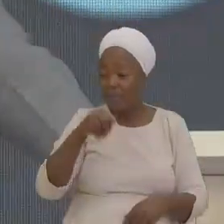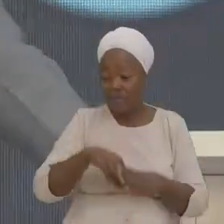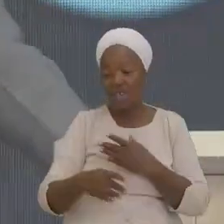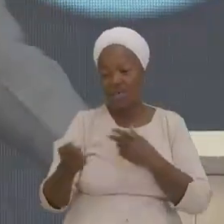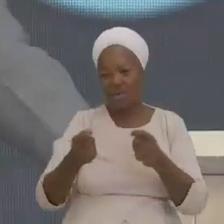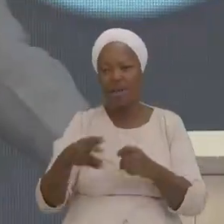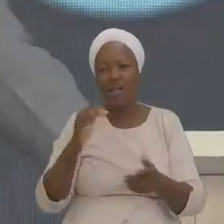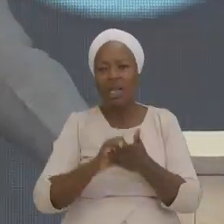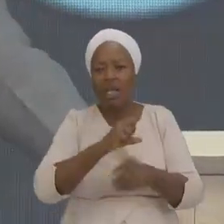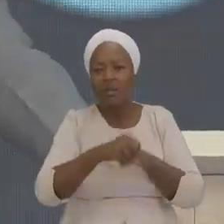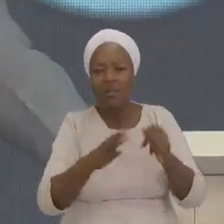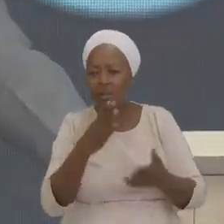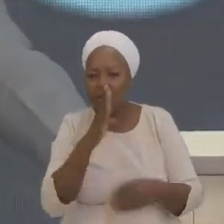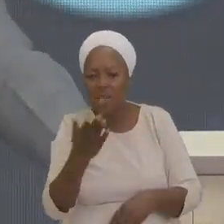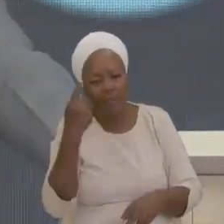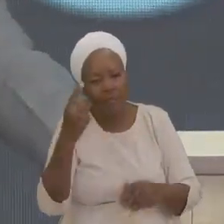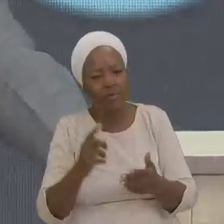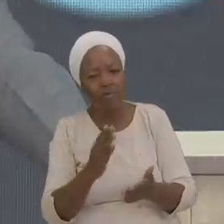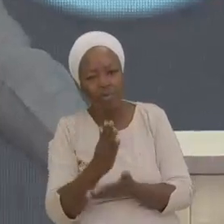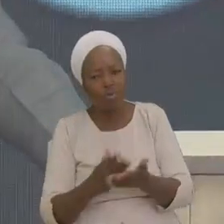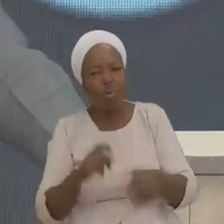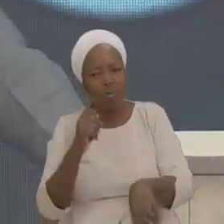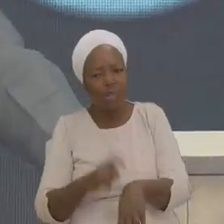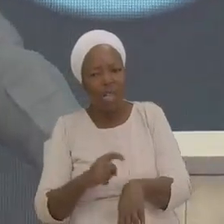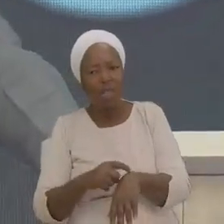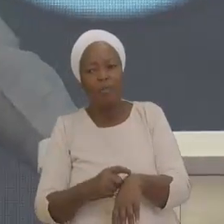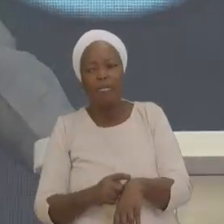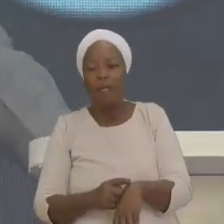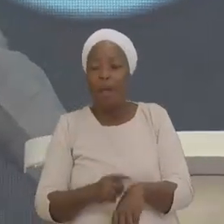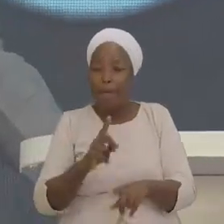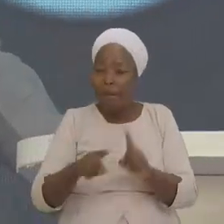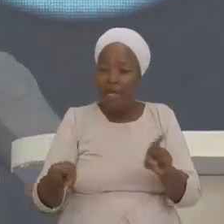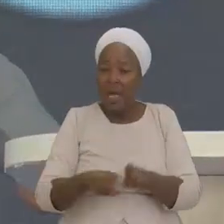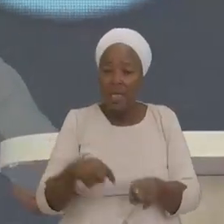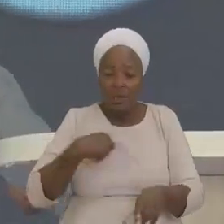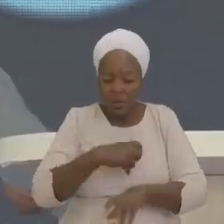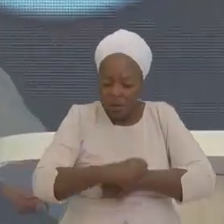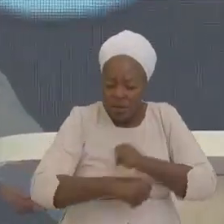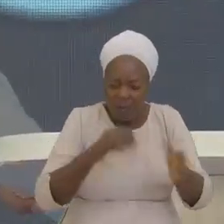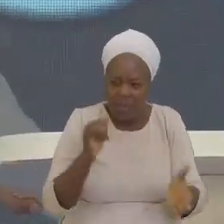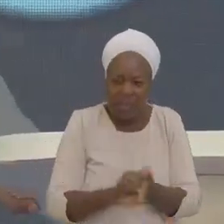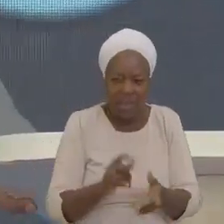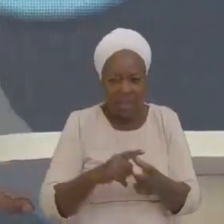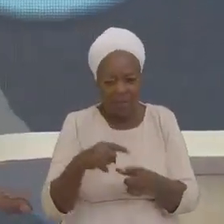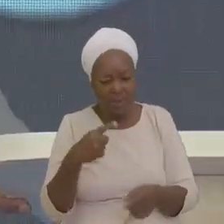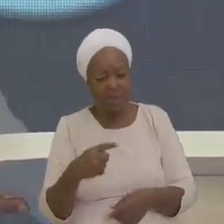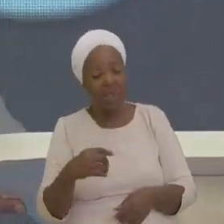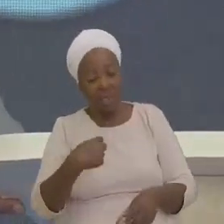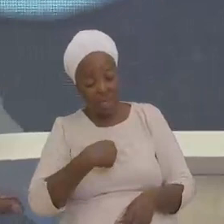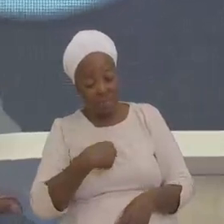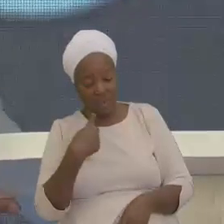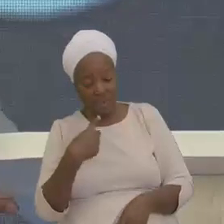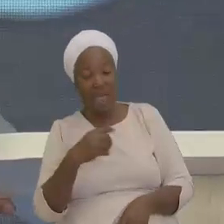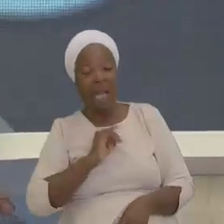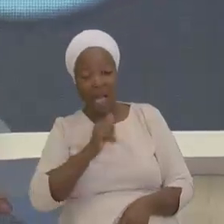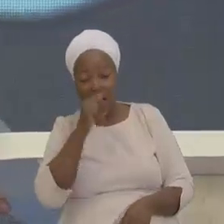But as you suffer that, And you say, I say, I'm in charge,